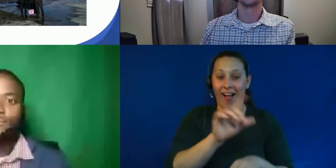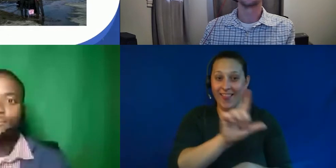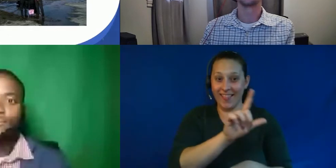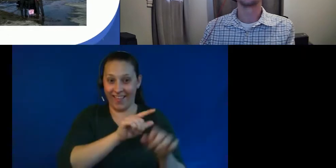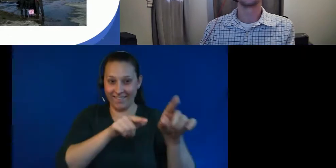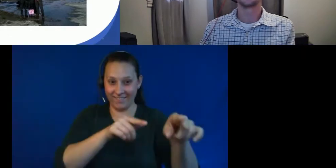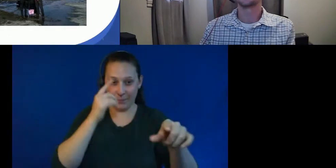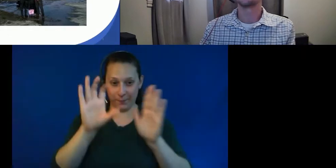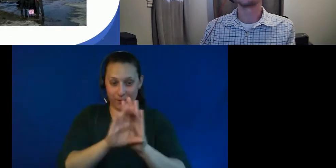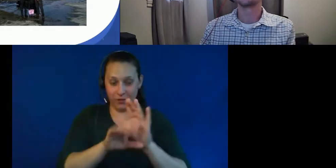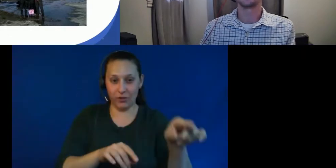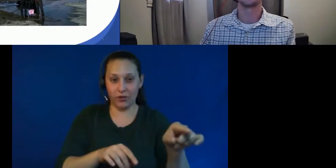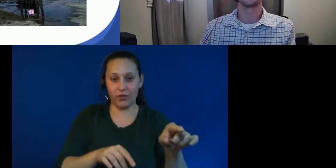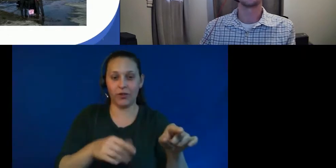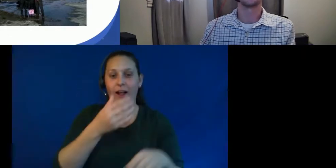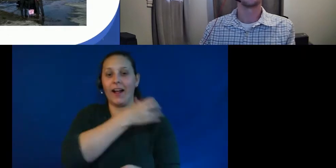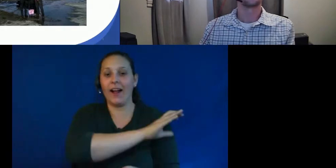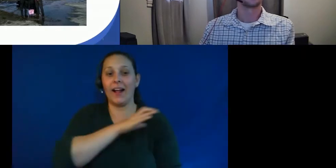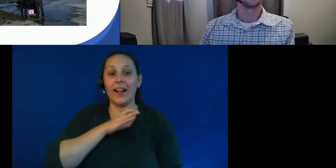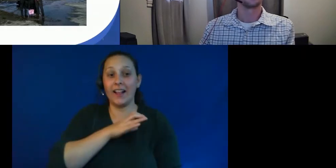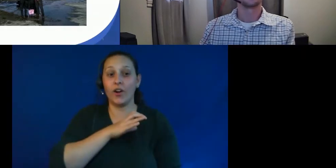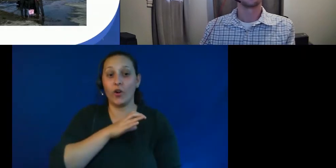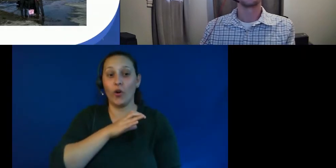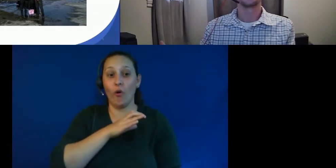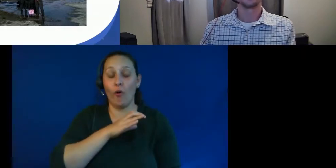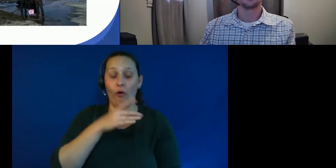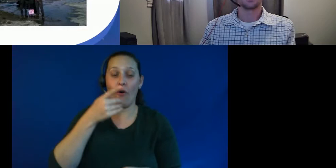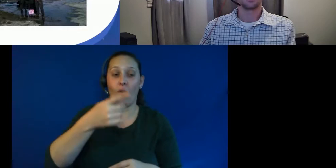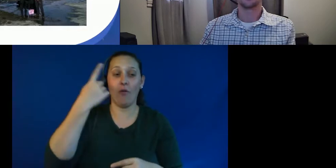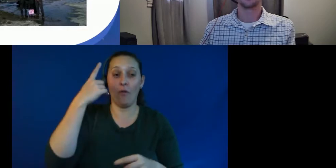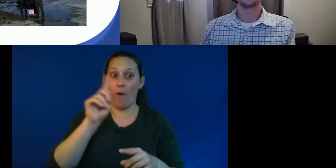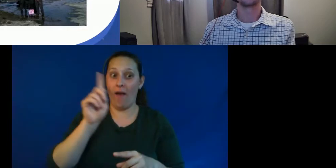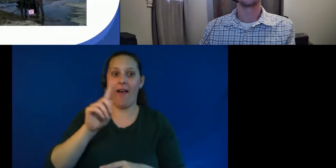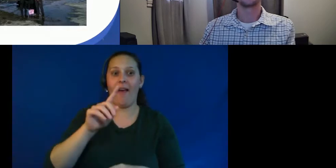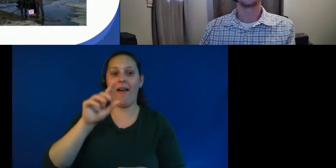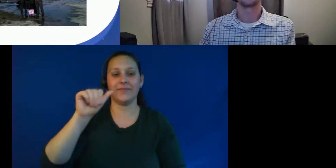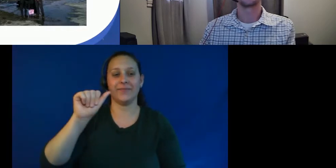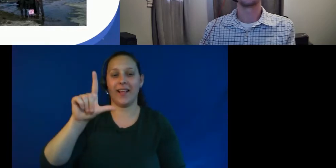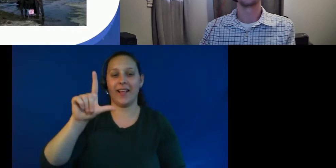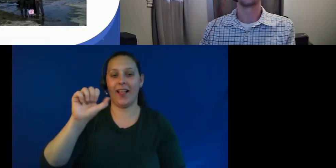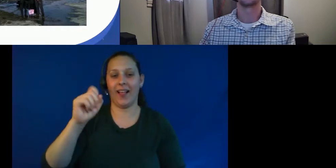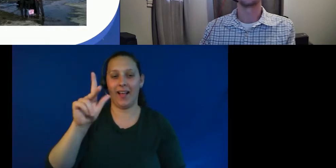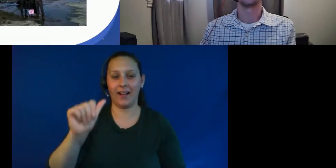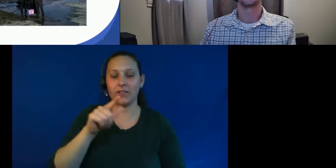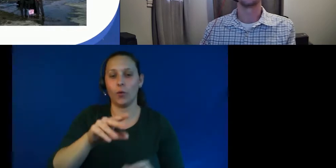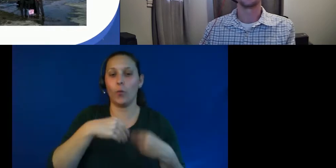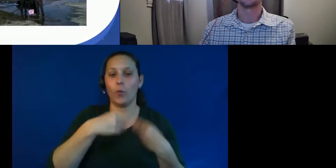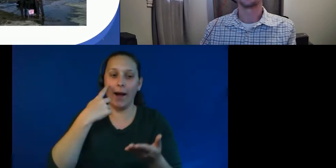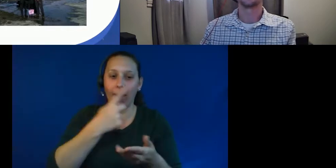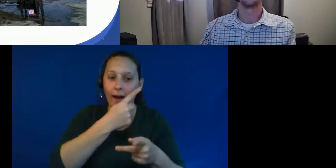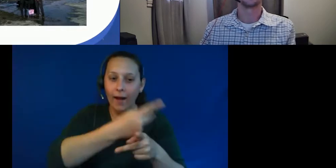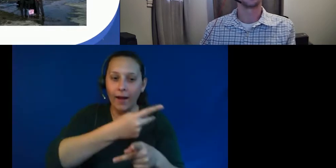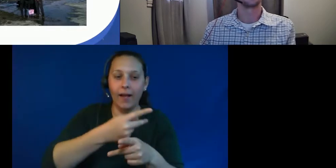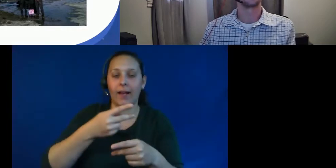clinical optometry rotation in rural Alaska. In his time there, he spent several months providing eye care in small remote towns that